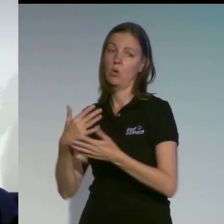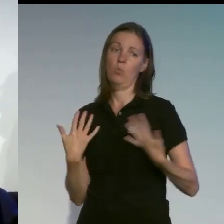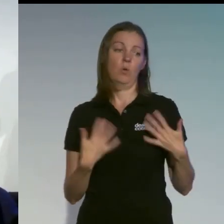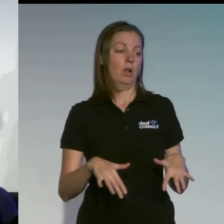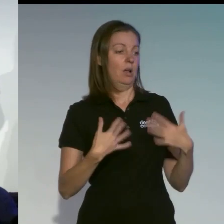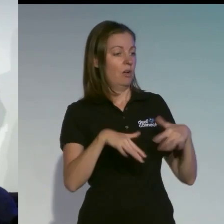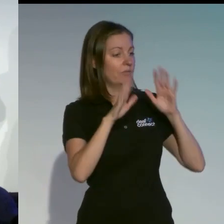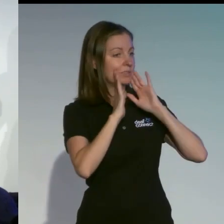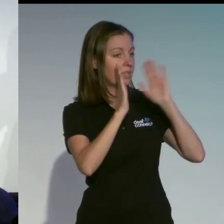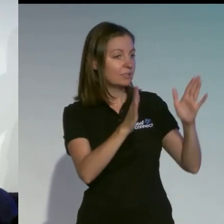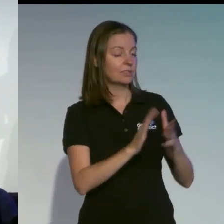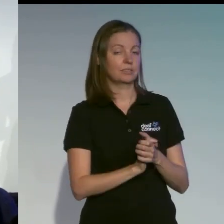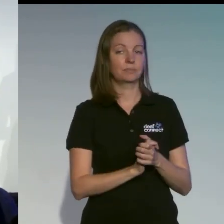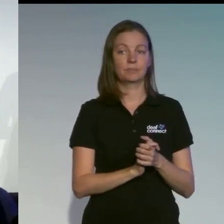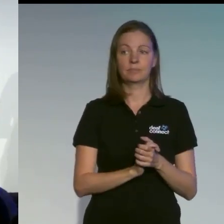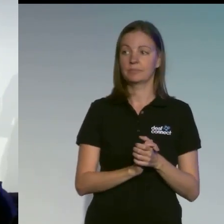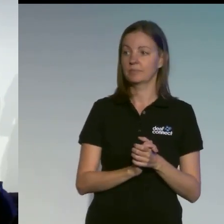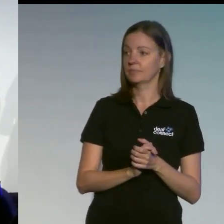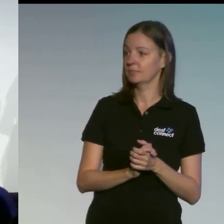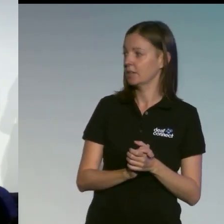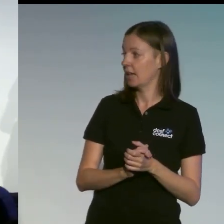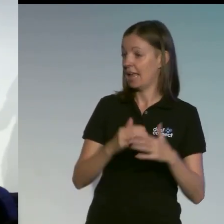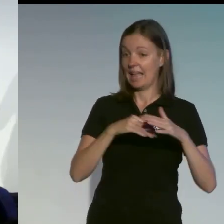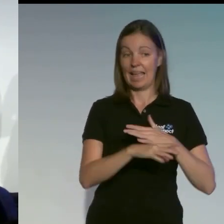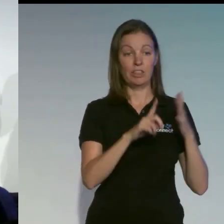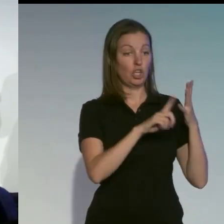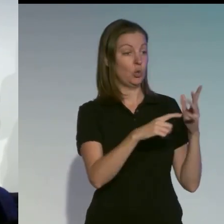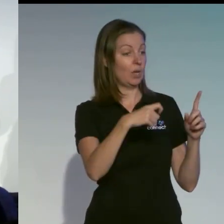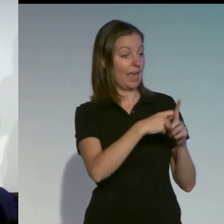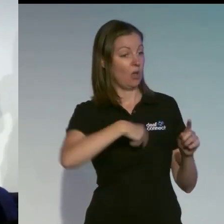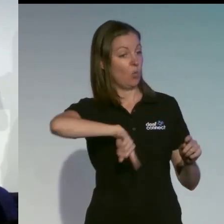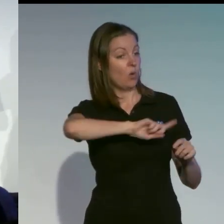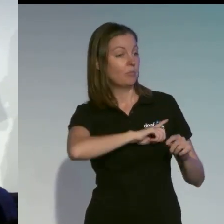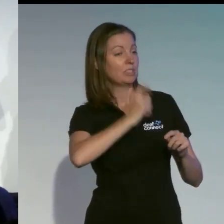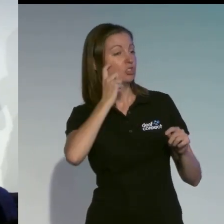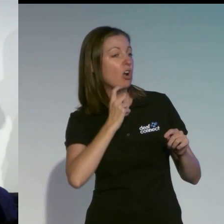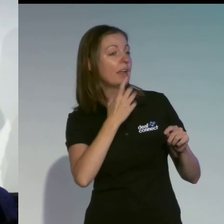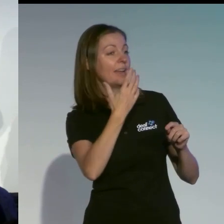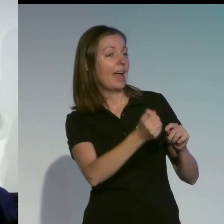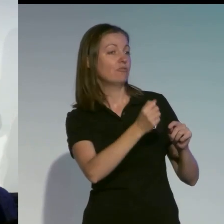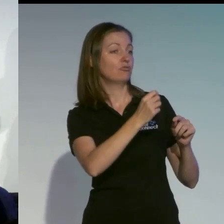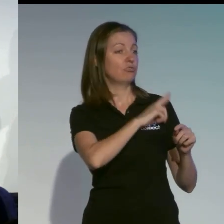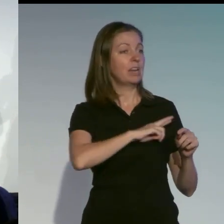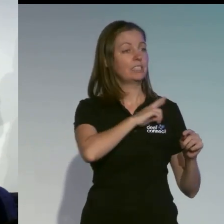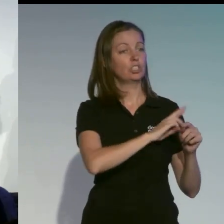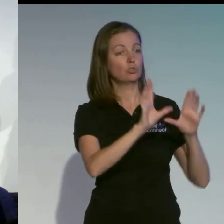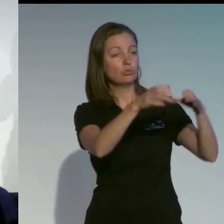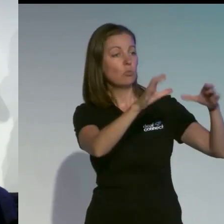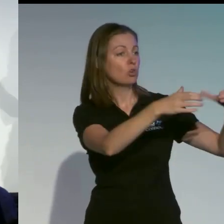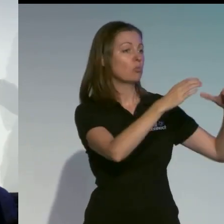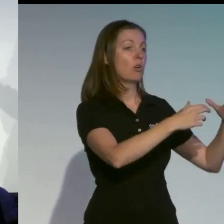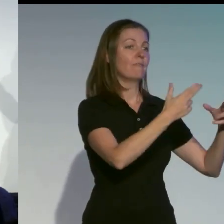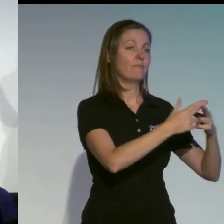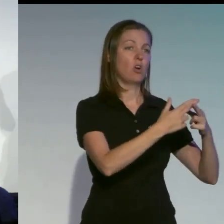ask Nathan a similar question, but I think just to flag, in the UK, one of the things we've been doing is trying to get religious bodies to condemn conversion